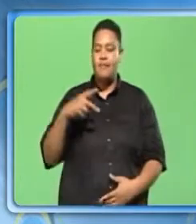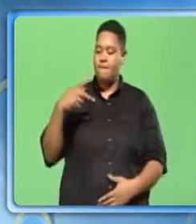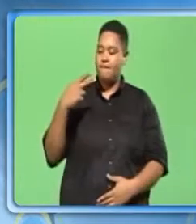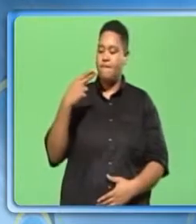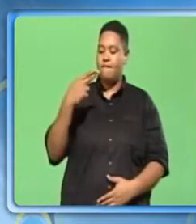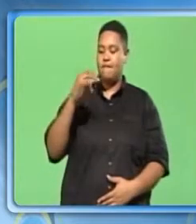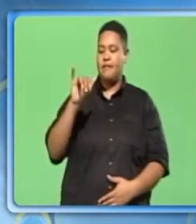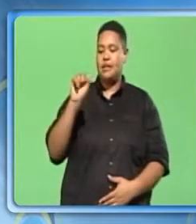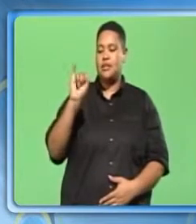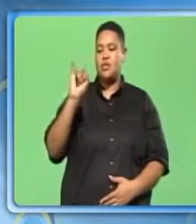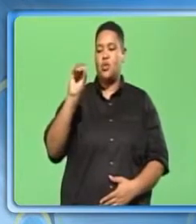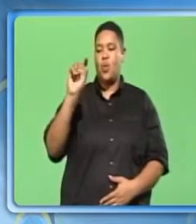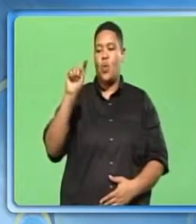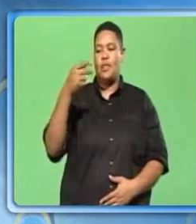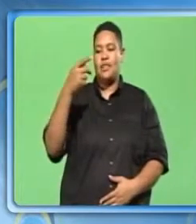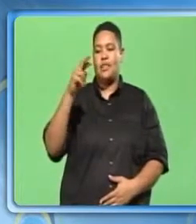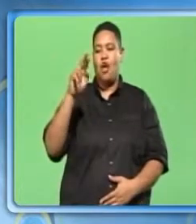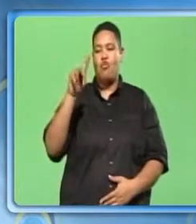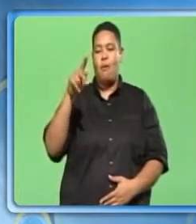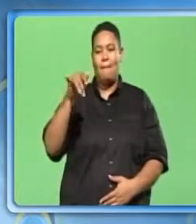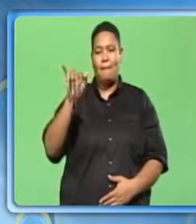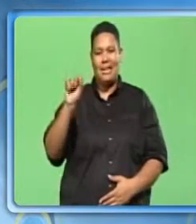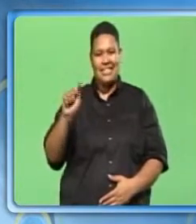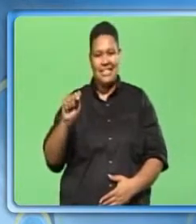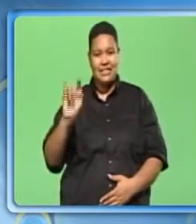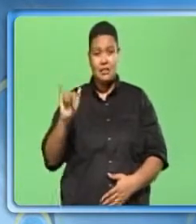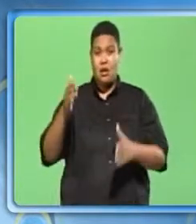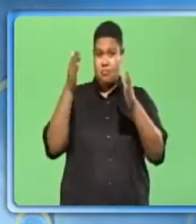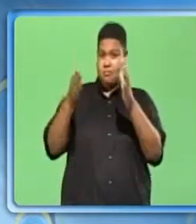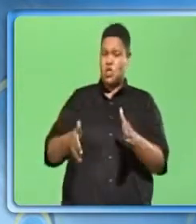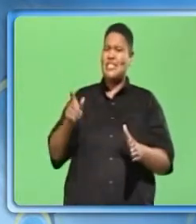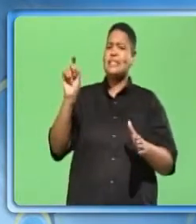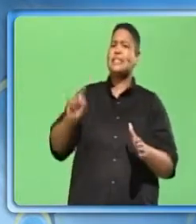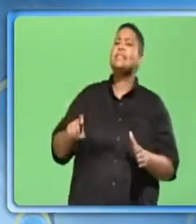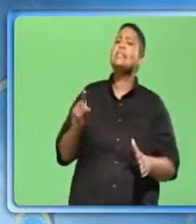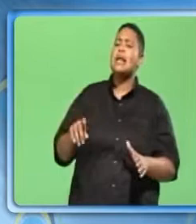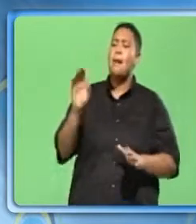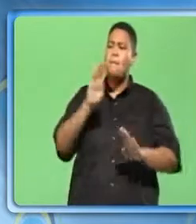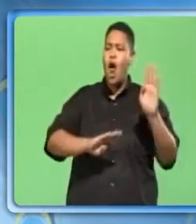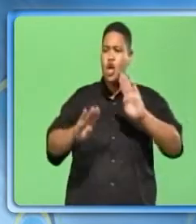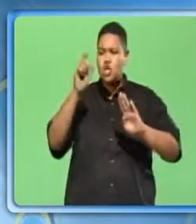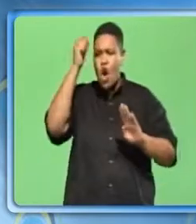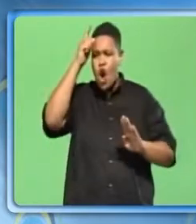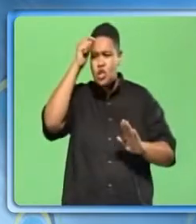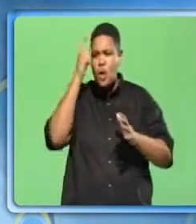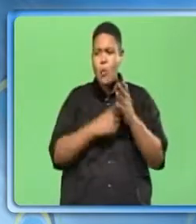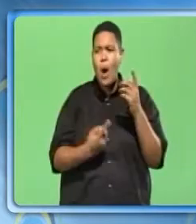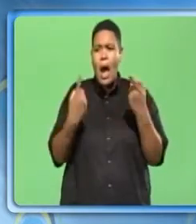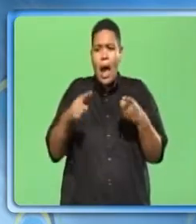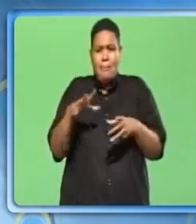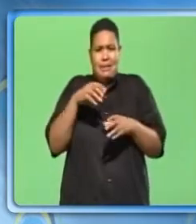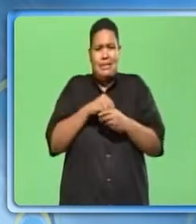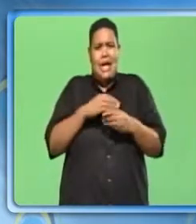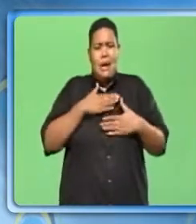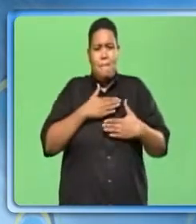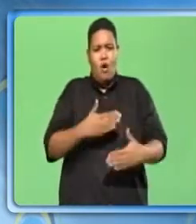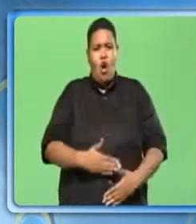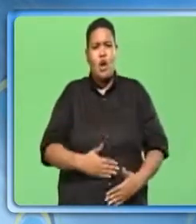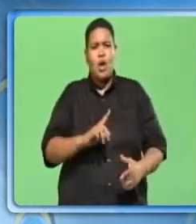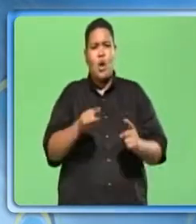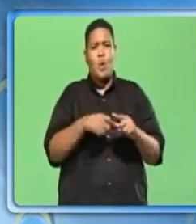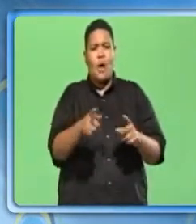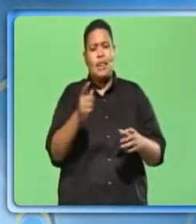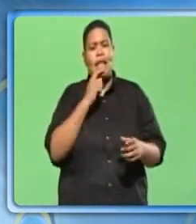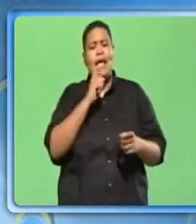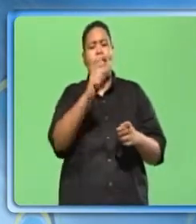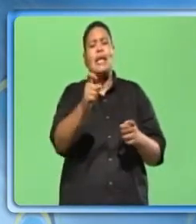Physiotherapist. The physiotherapist needs biology to understand what is happening inside the body when they